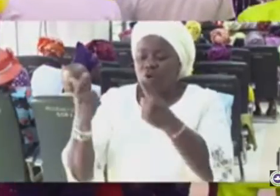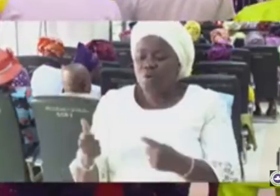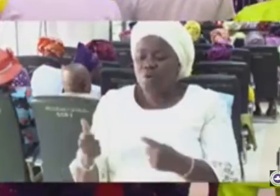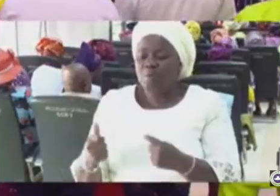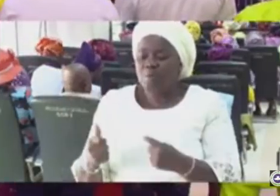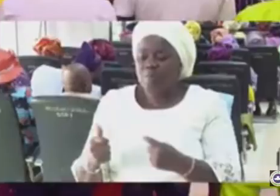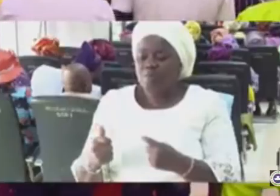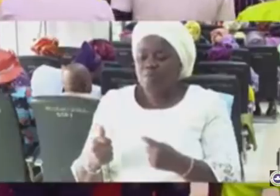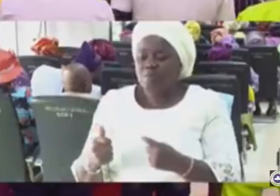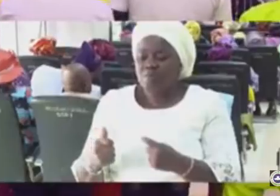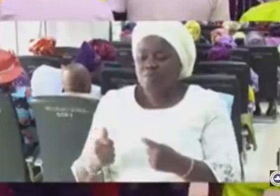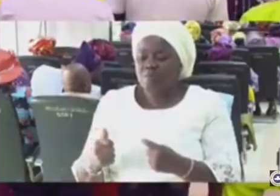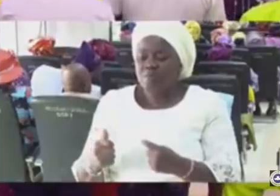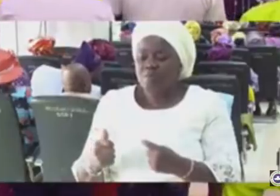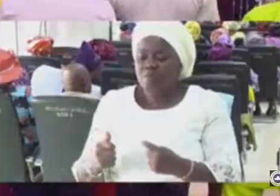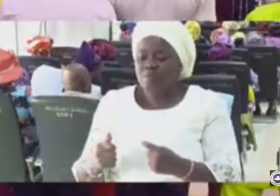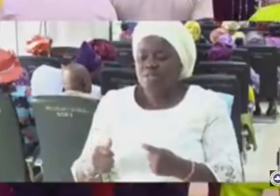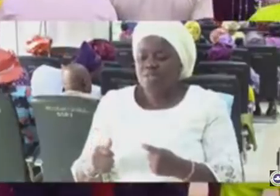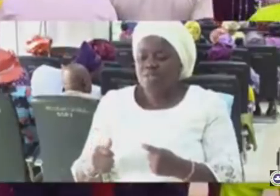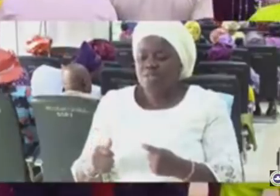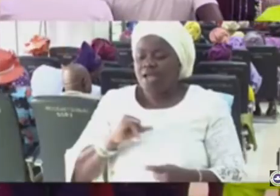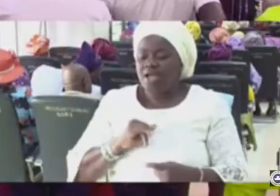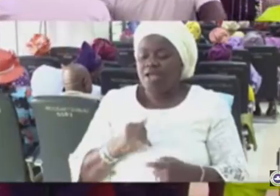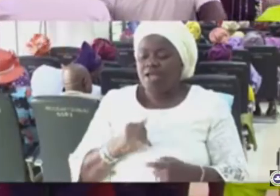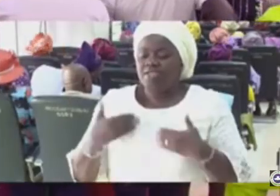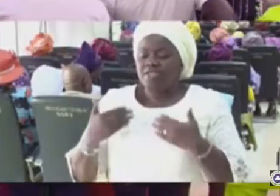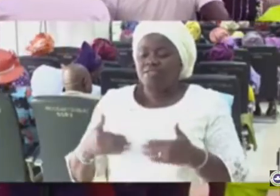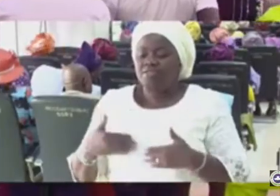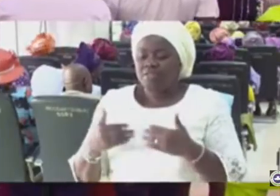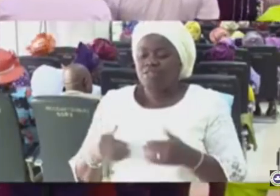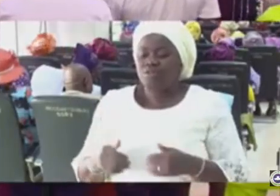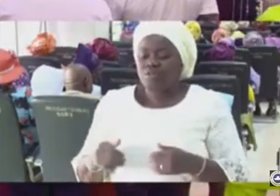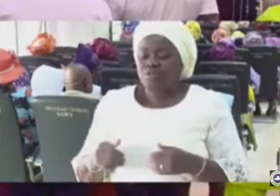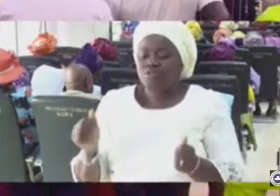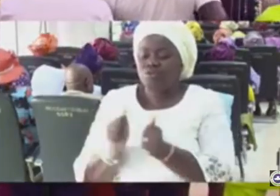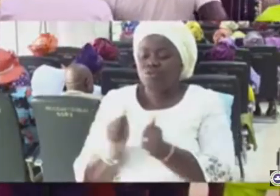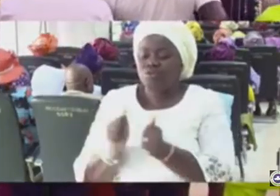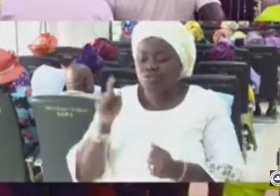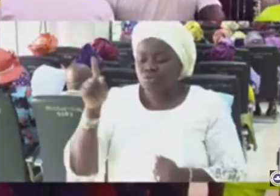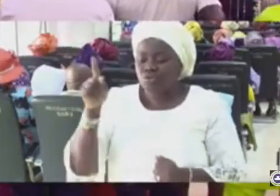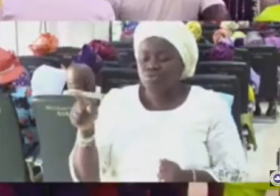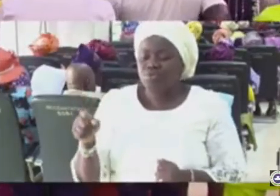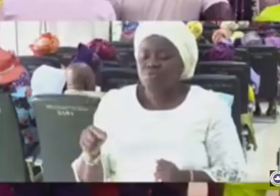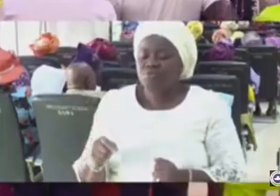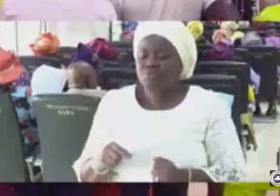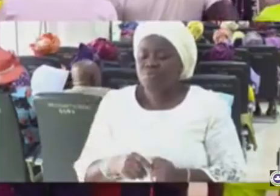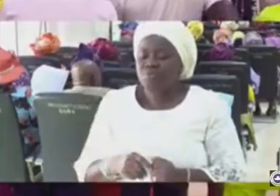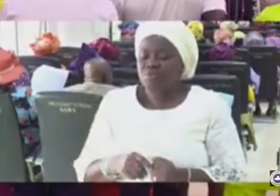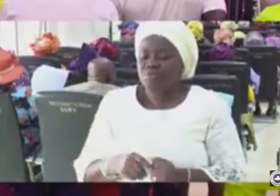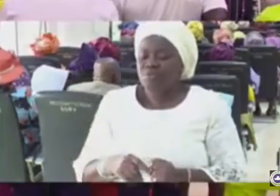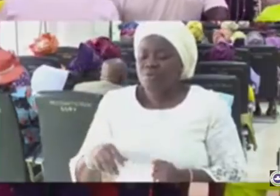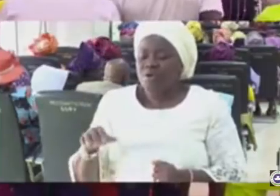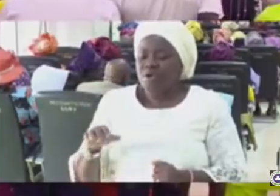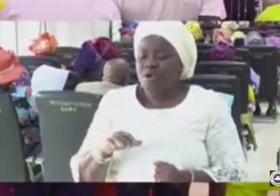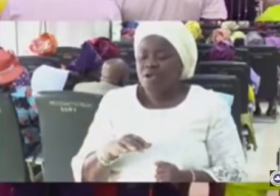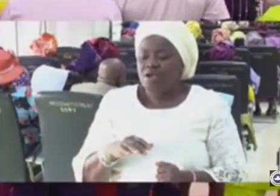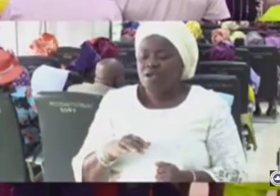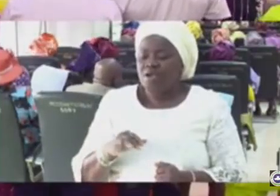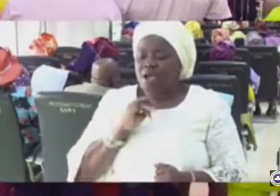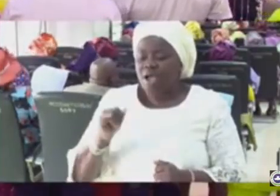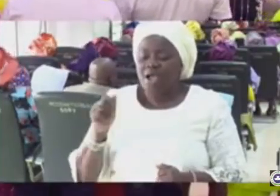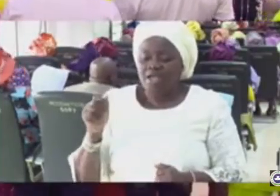So I'm going to need your names, your address, and your prayer requests. I promise you, I'll be praying for you. The